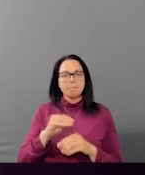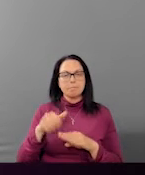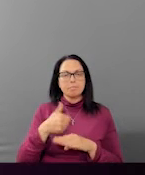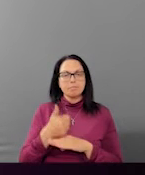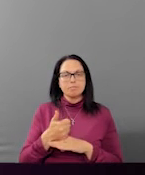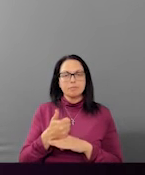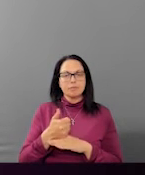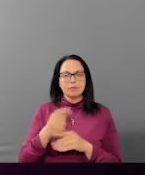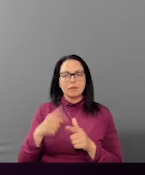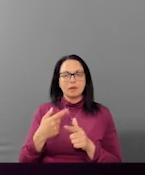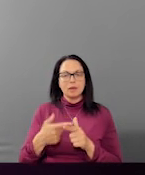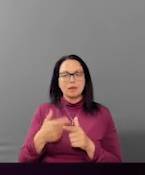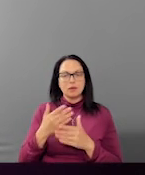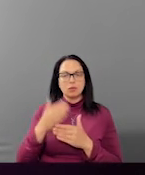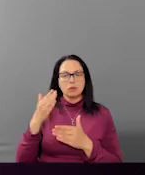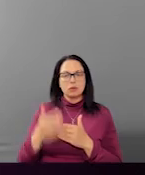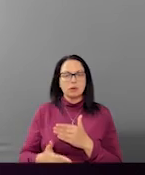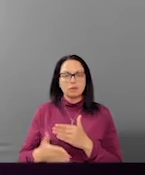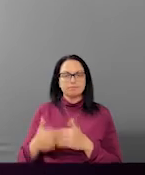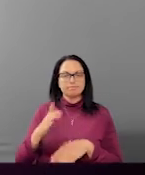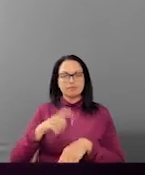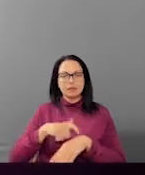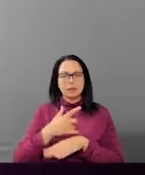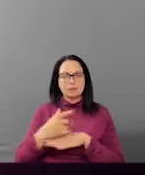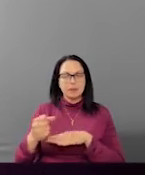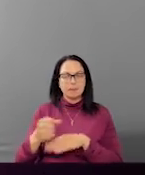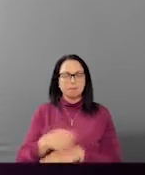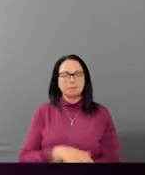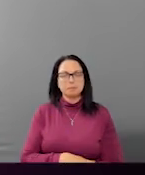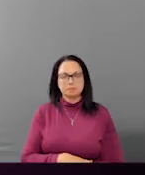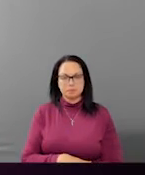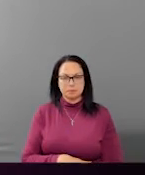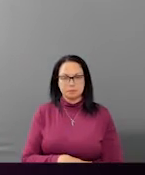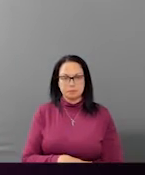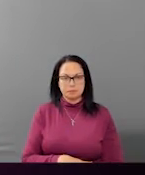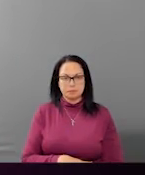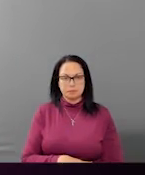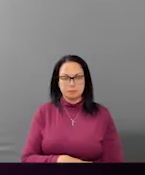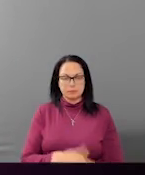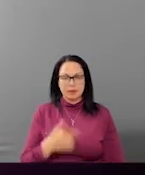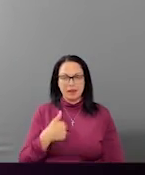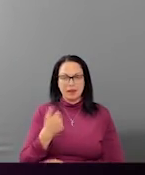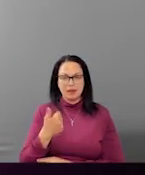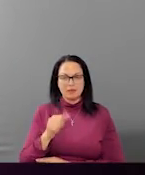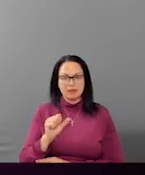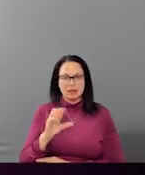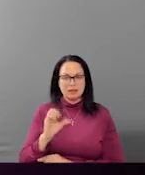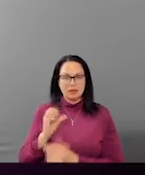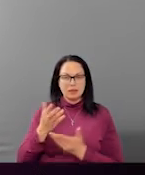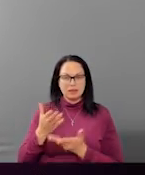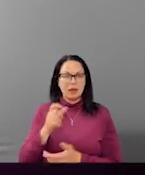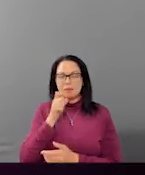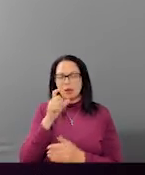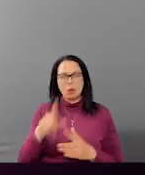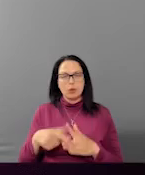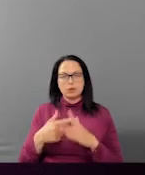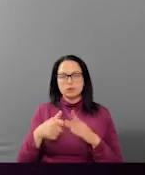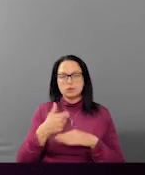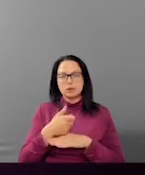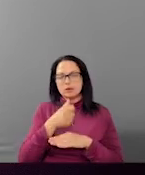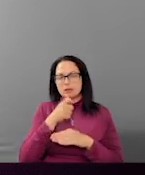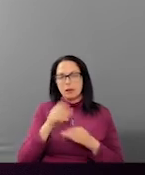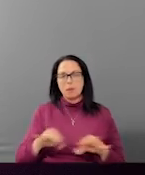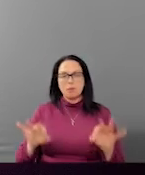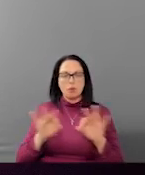done. What's my time? Oops. I have 10 seconds left. Actually, I'm not going to deploy it because it's not that important, but it's just